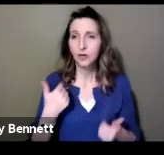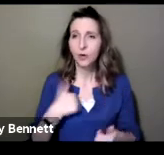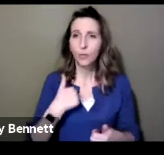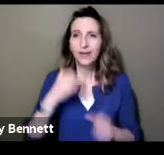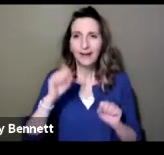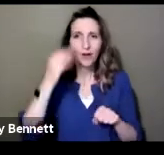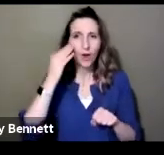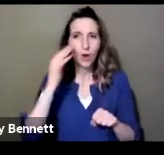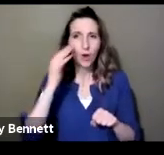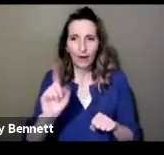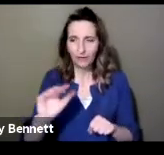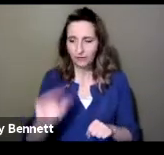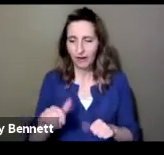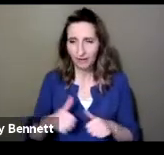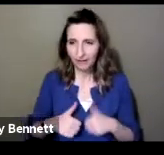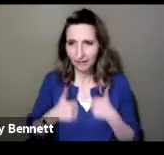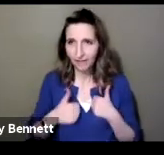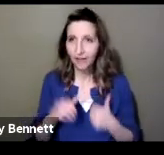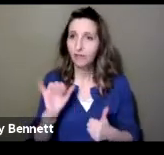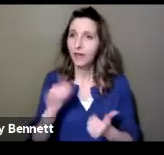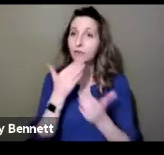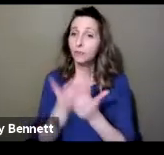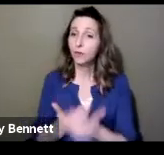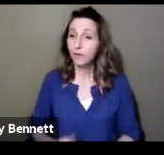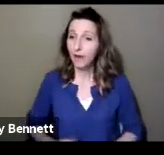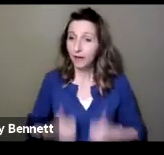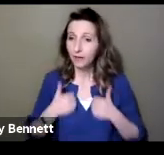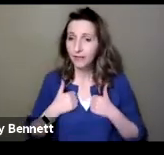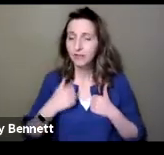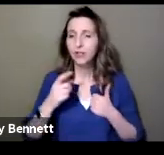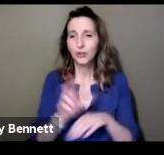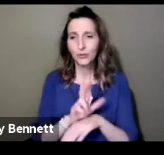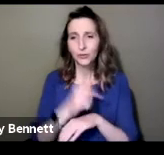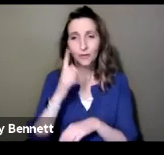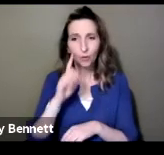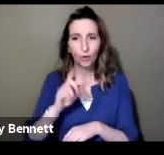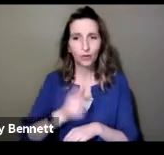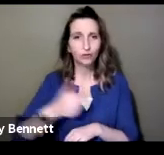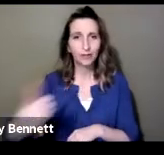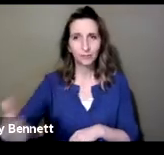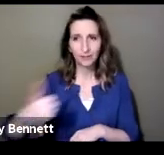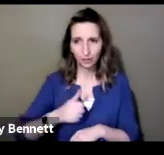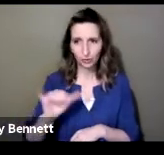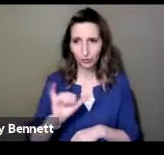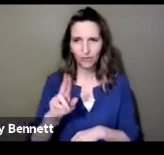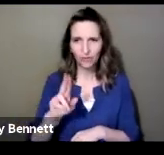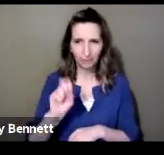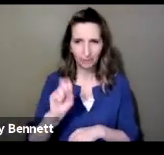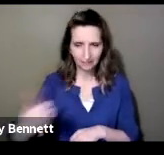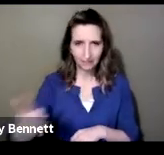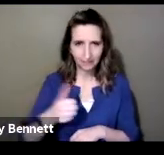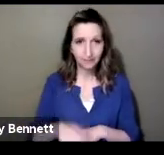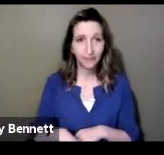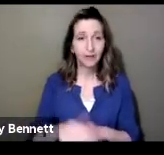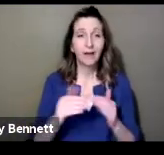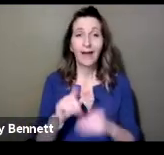is living, and that proof of address is also used for transportation. For LSDVI medical packet,